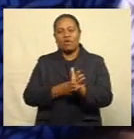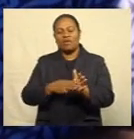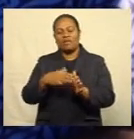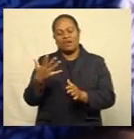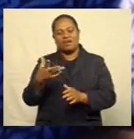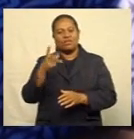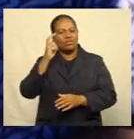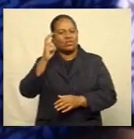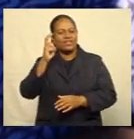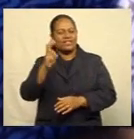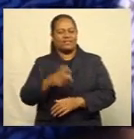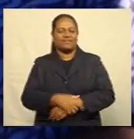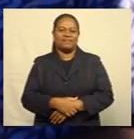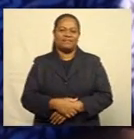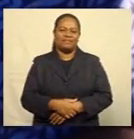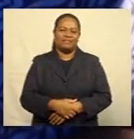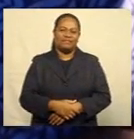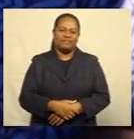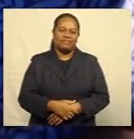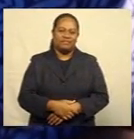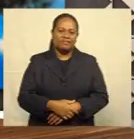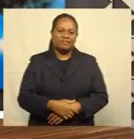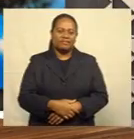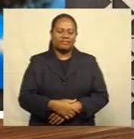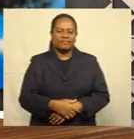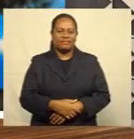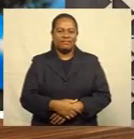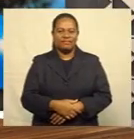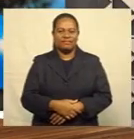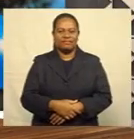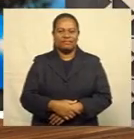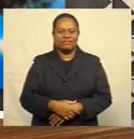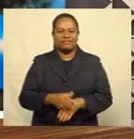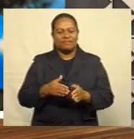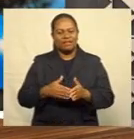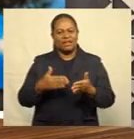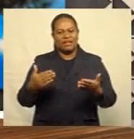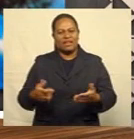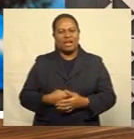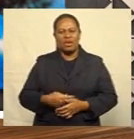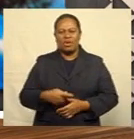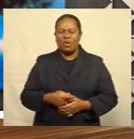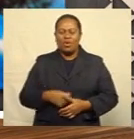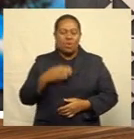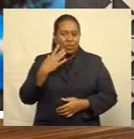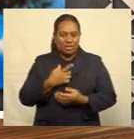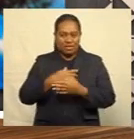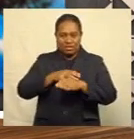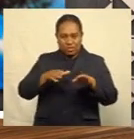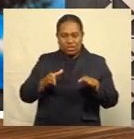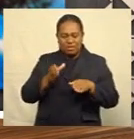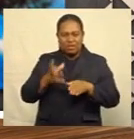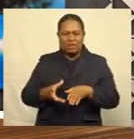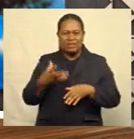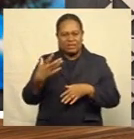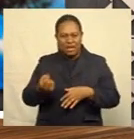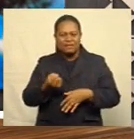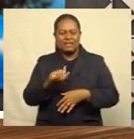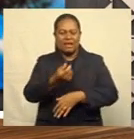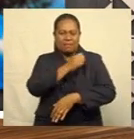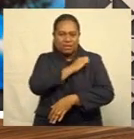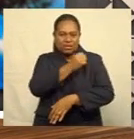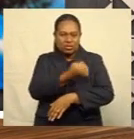training. Aquila Dama, FBC Sports. Just when they were gaining some momentum, Fiji swimming reps will have to endure the